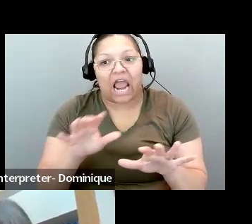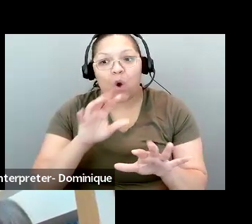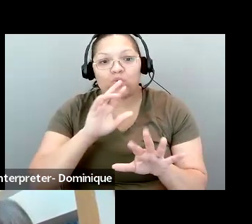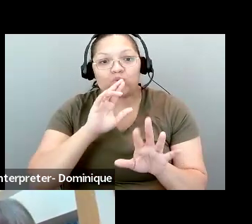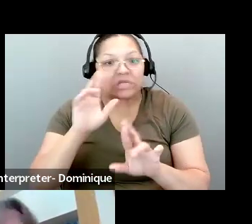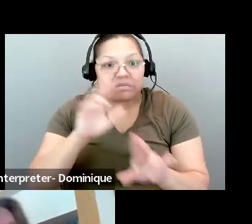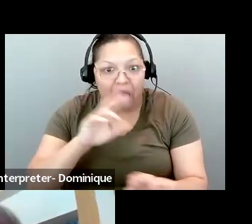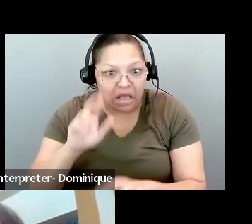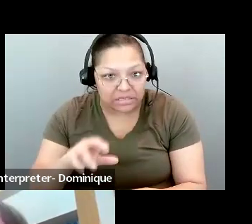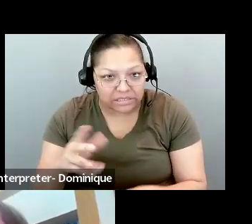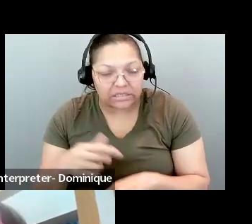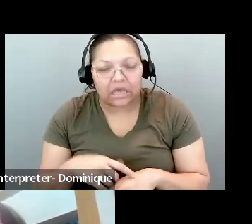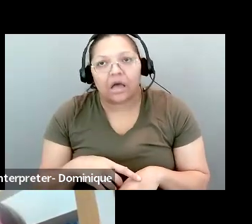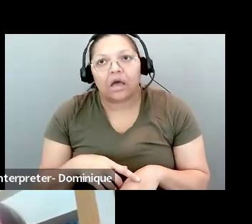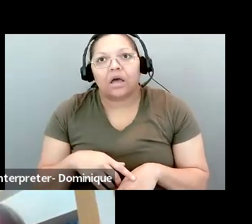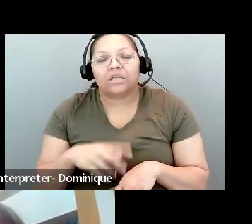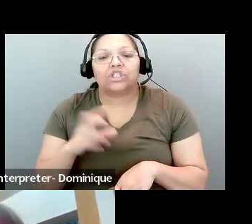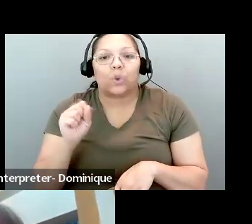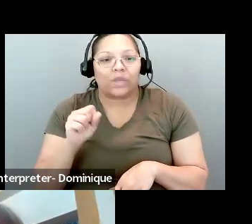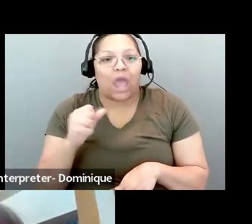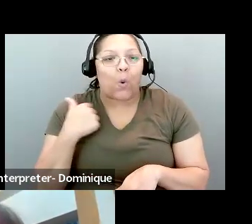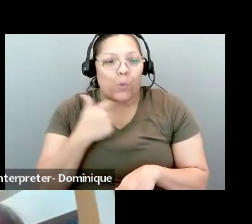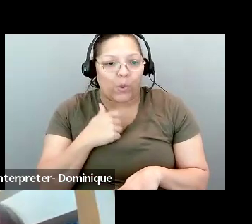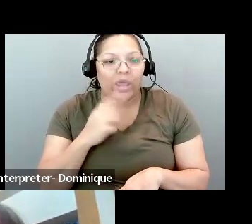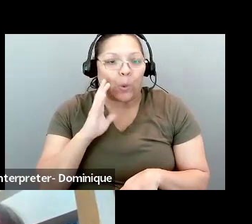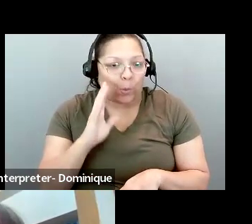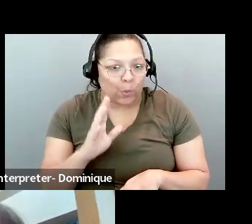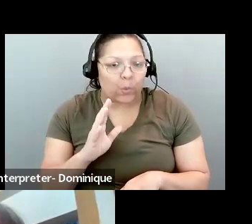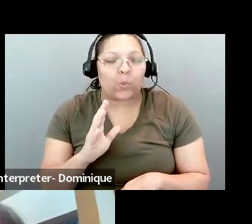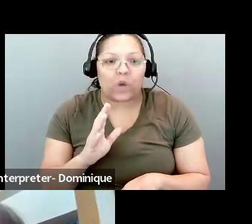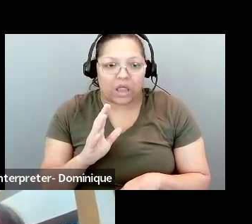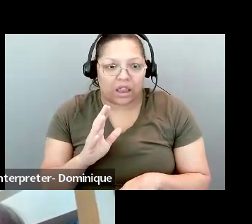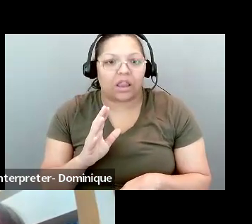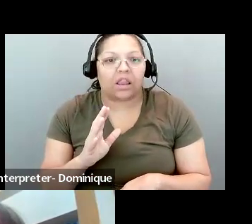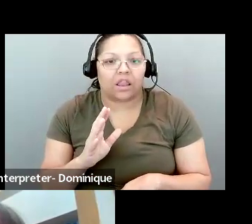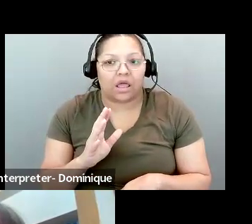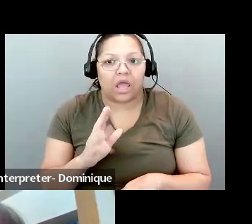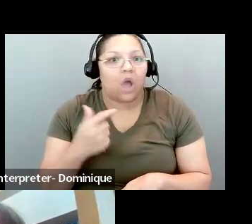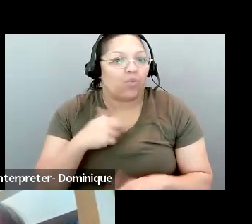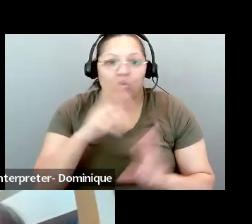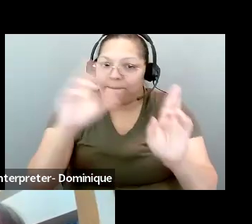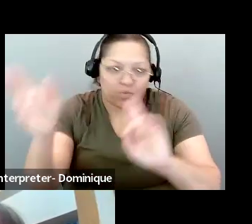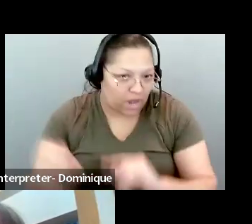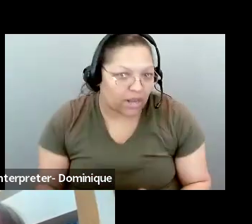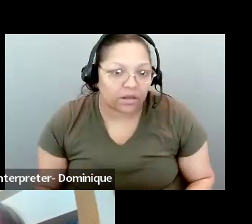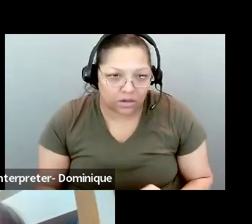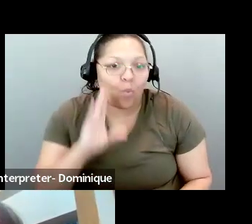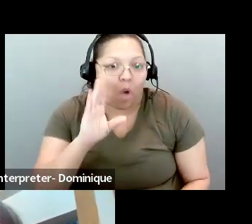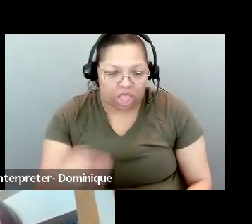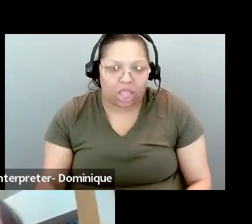responses. So Right. yeah, we will keep, you know, we'll be at the ready.